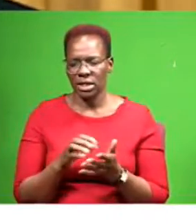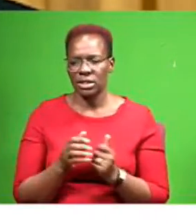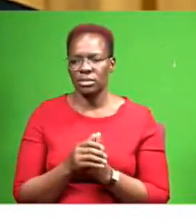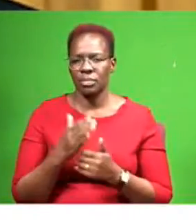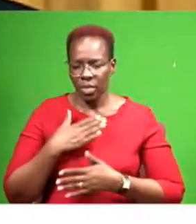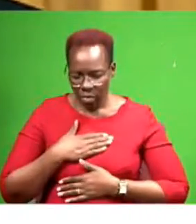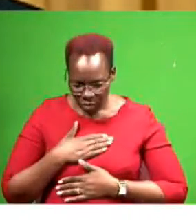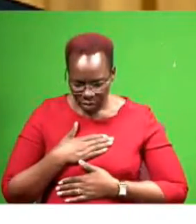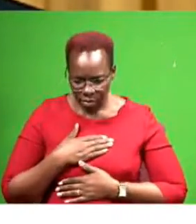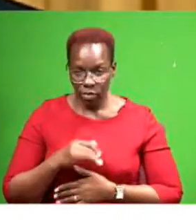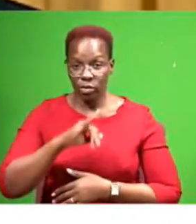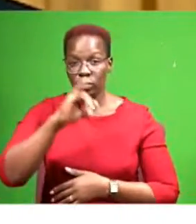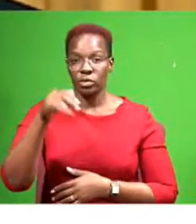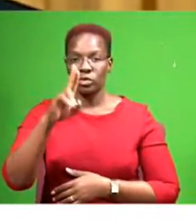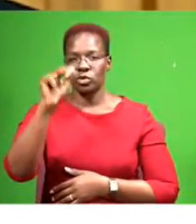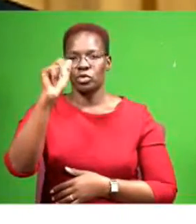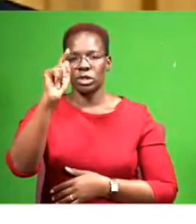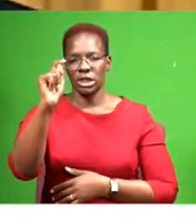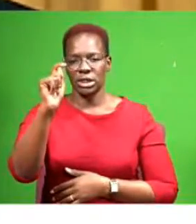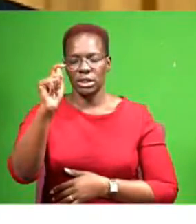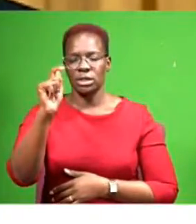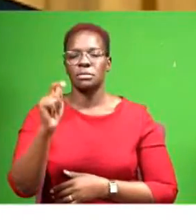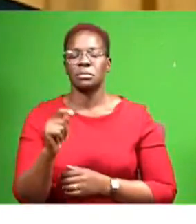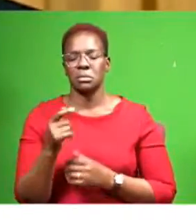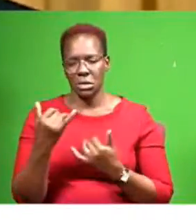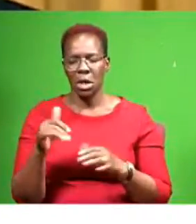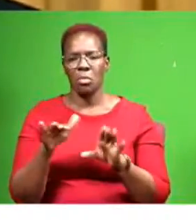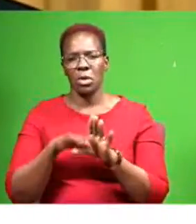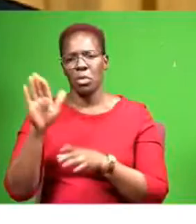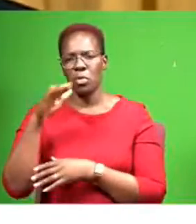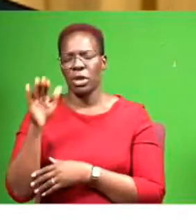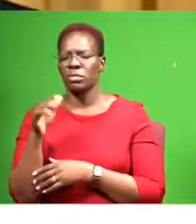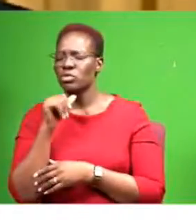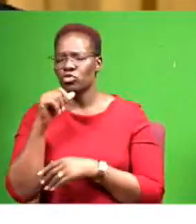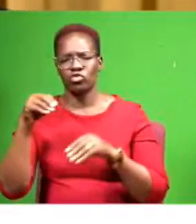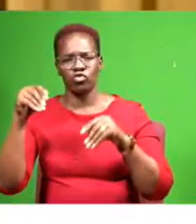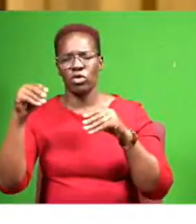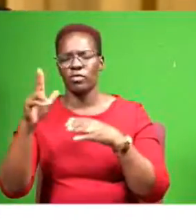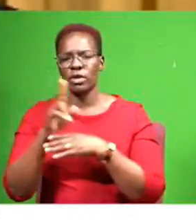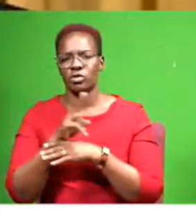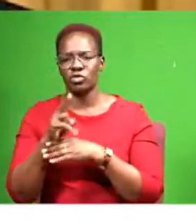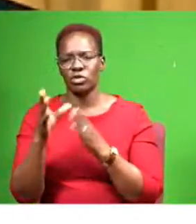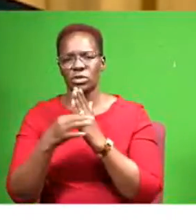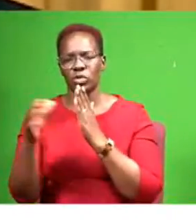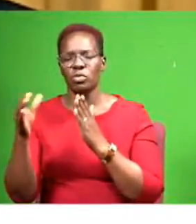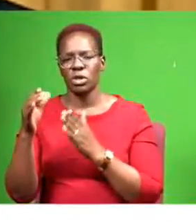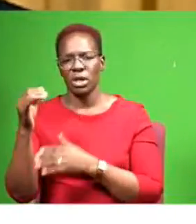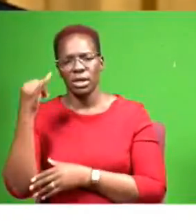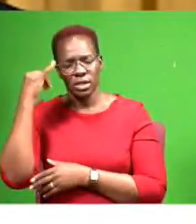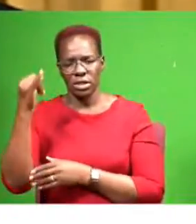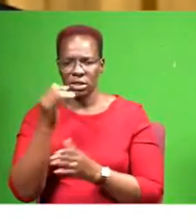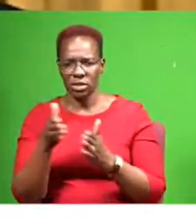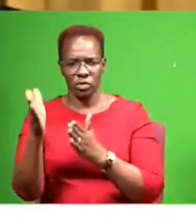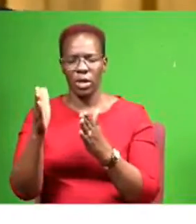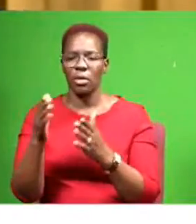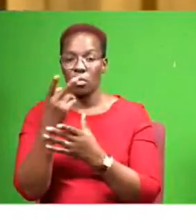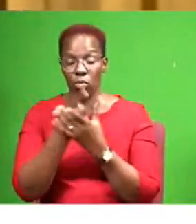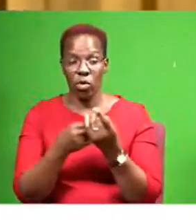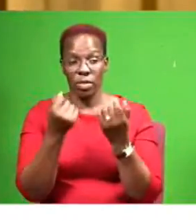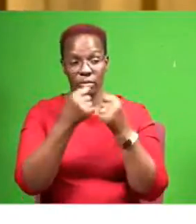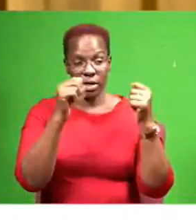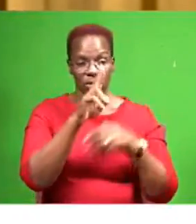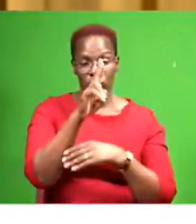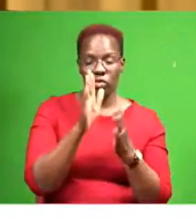Honorable Junet Mohammed, who is a current sitting member of Parliament, did not qualify to use the popular initiative route. Both the President and Honorable